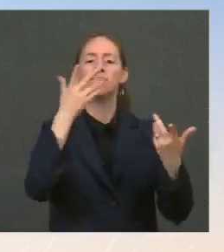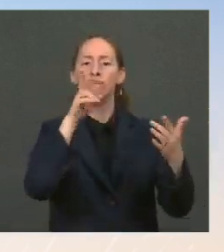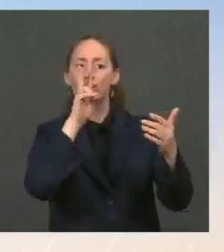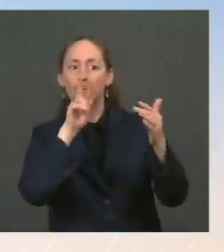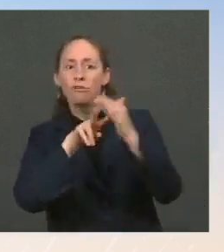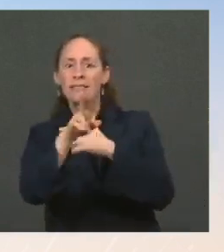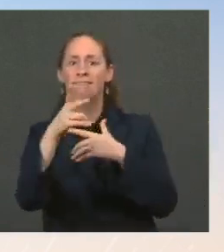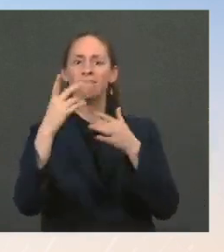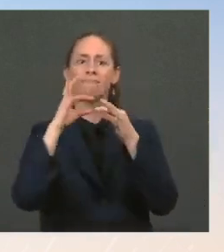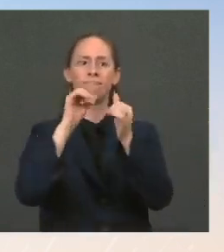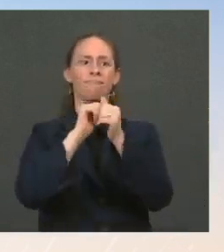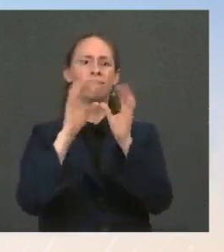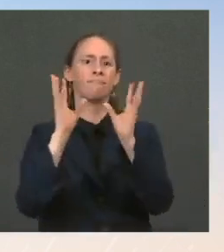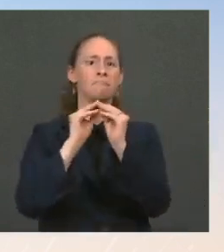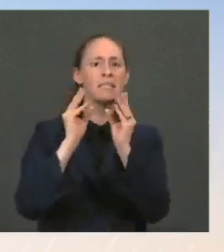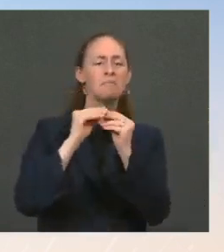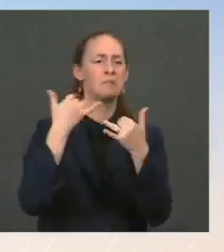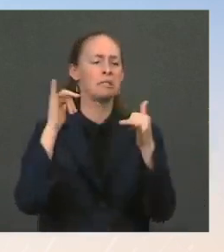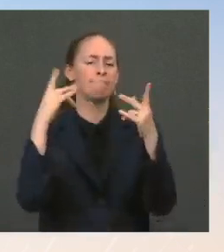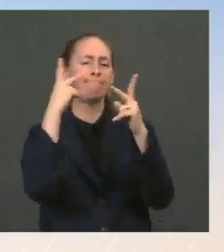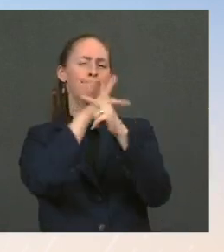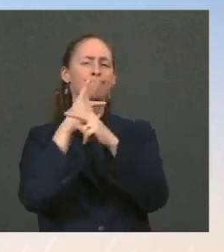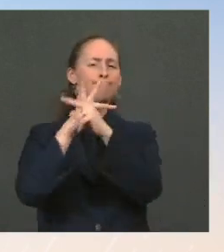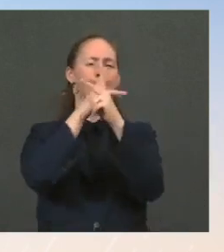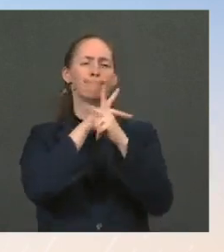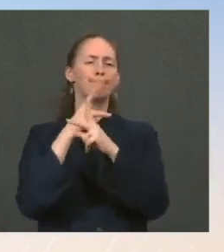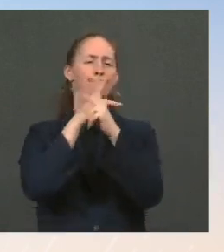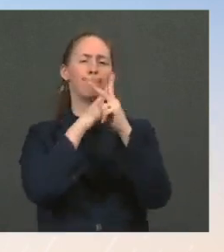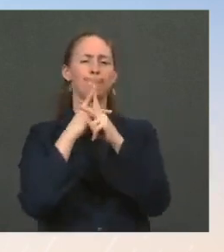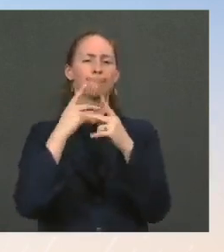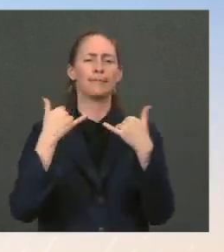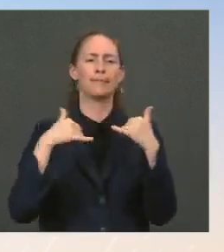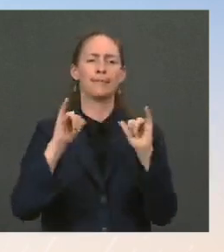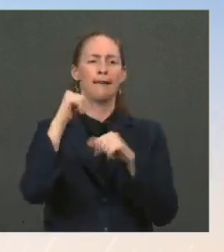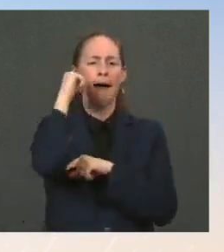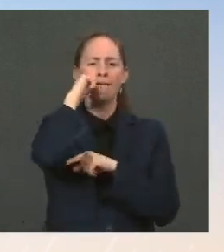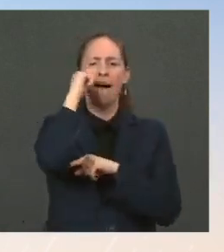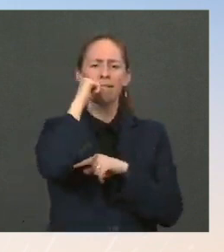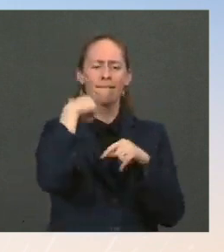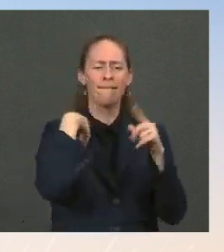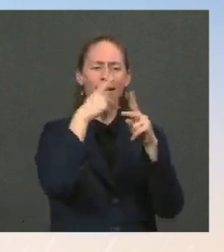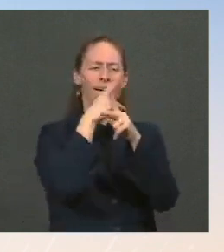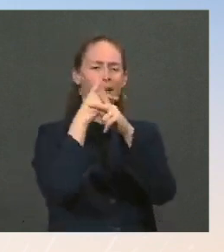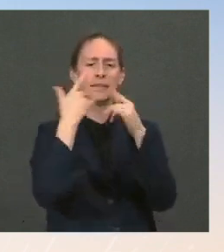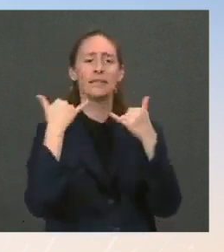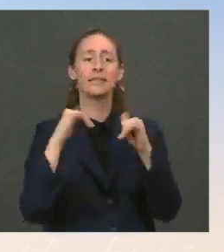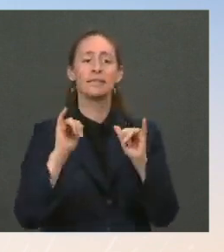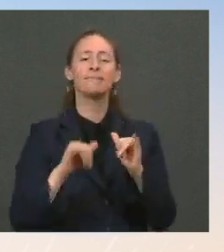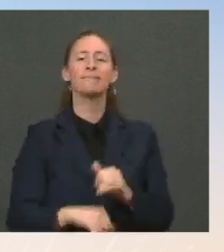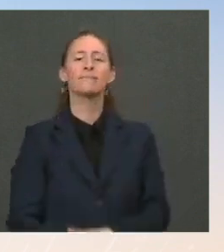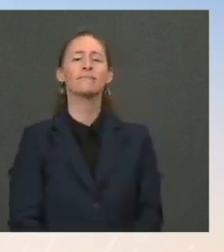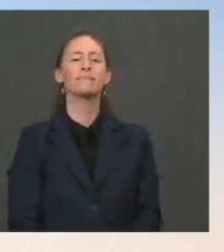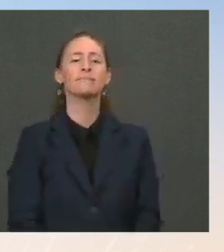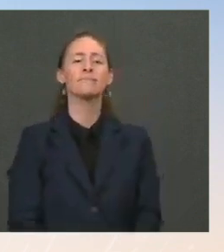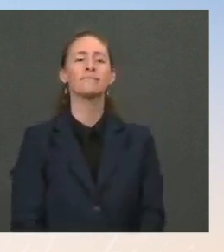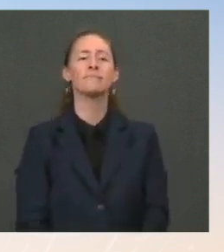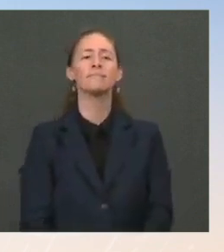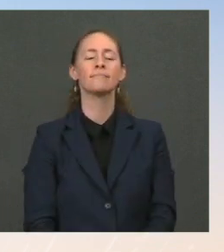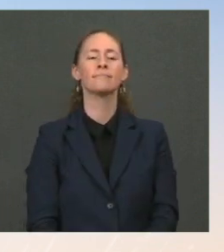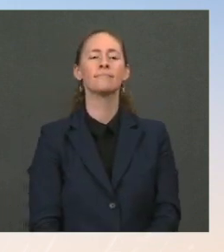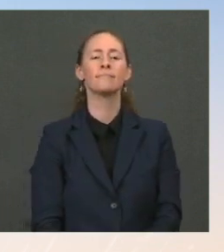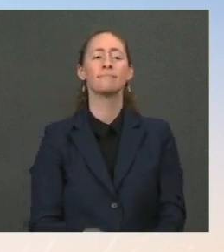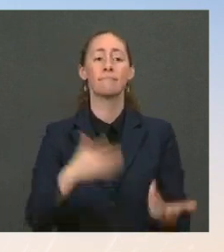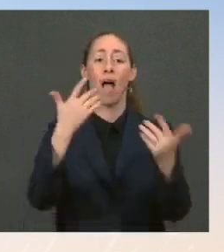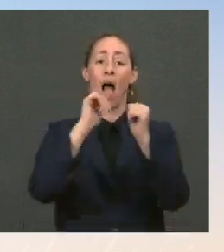we're still working through at this point in time, every day. And in terms of how constructive his meeting